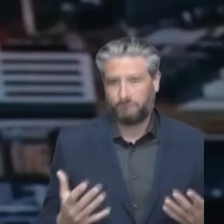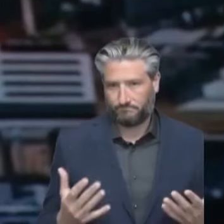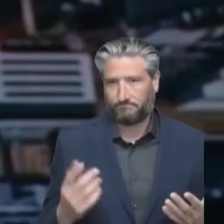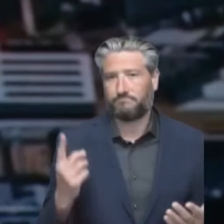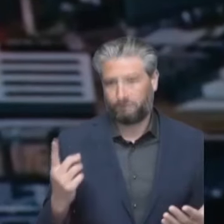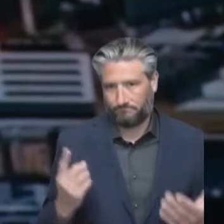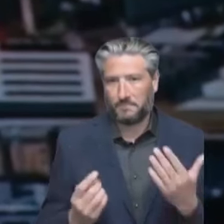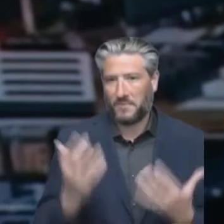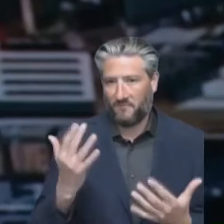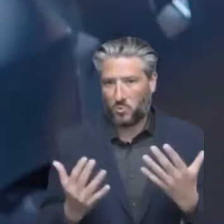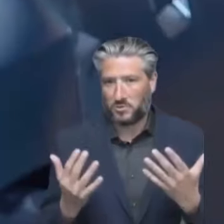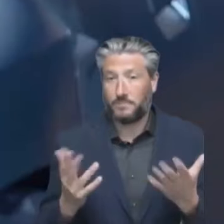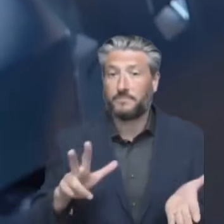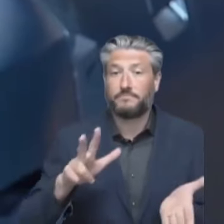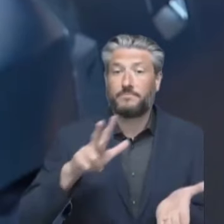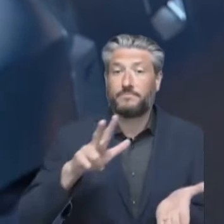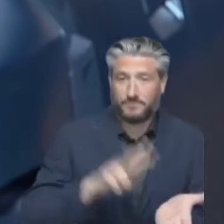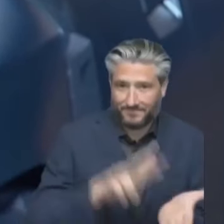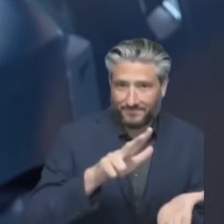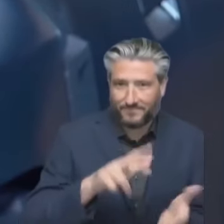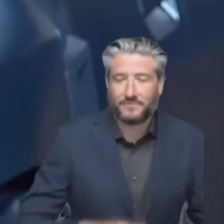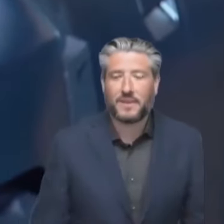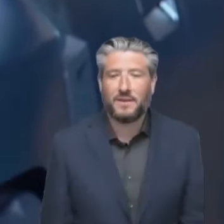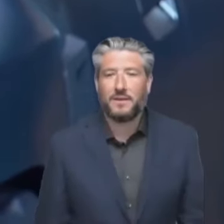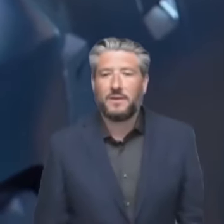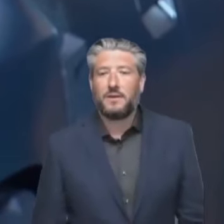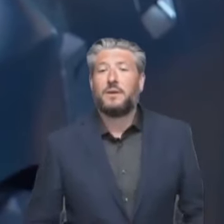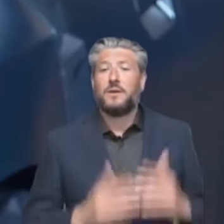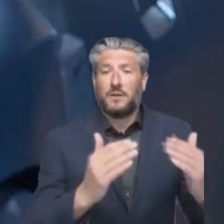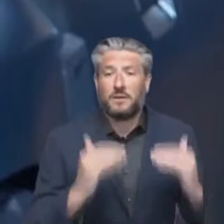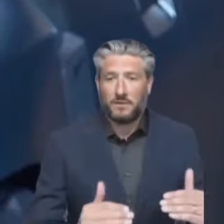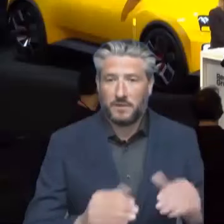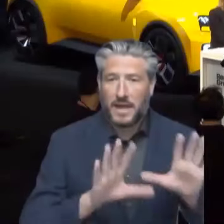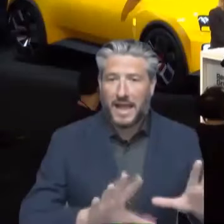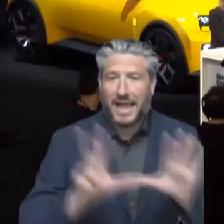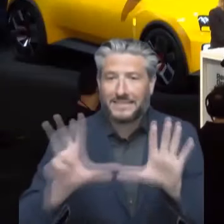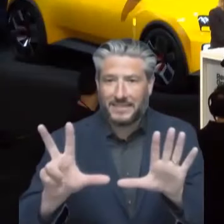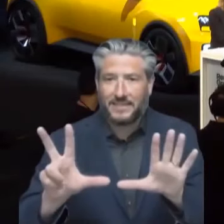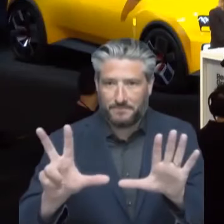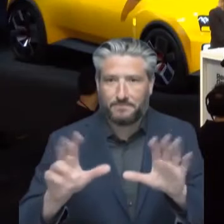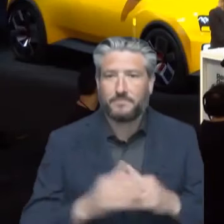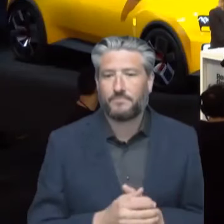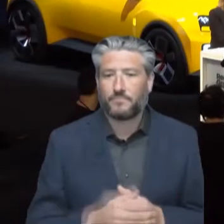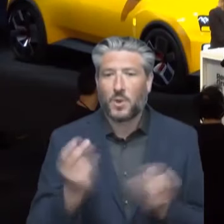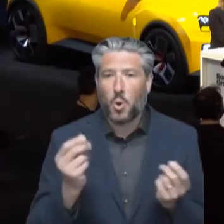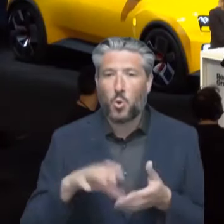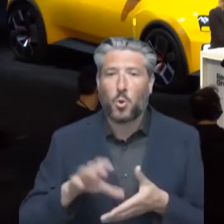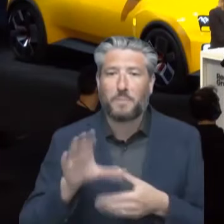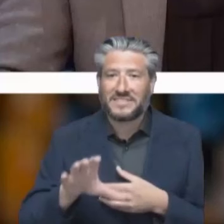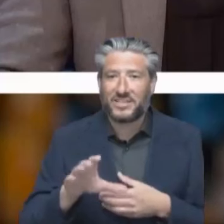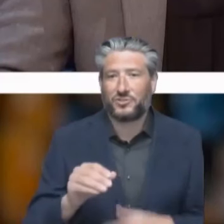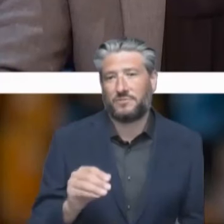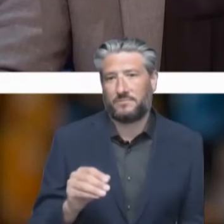votes. It is therefore adopted. The purpose of the 18th resolution is to approve the compensation policy for the chief executive officer for the